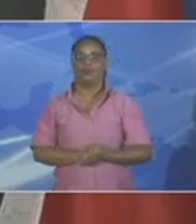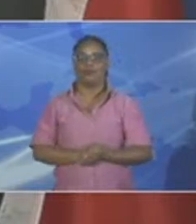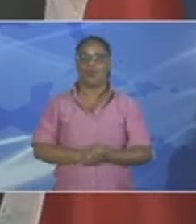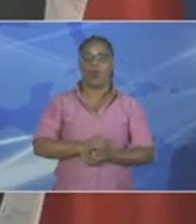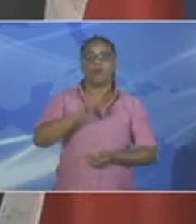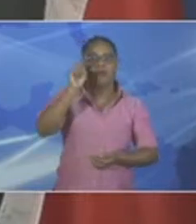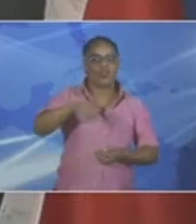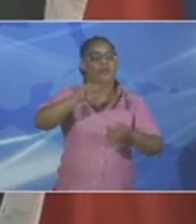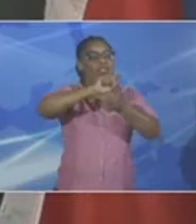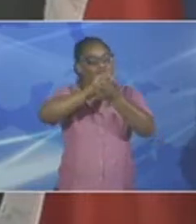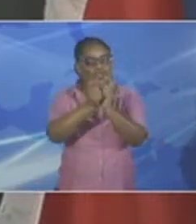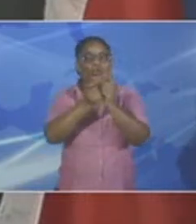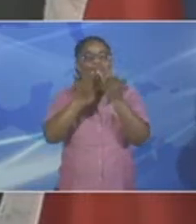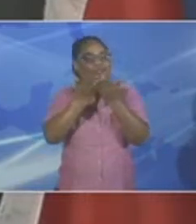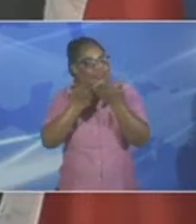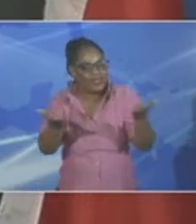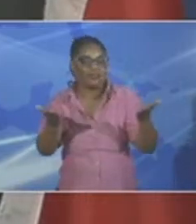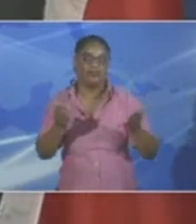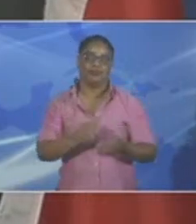tell the population today,